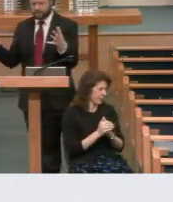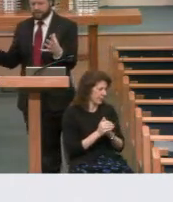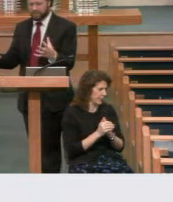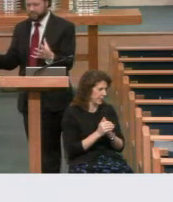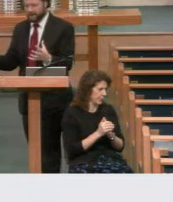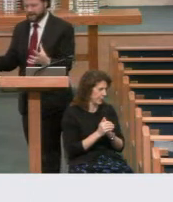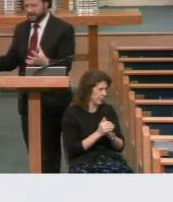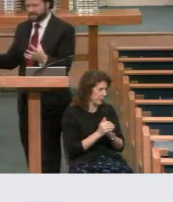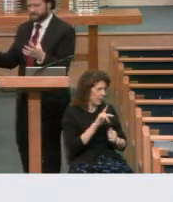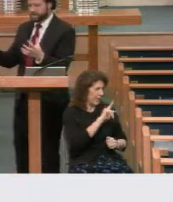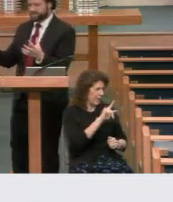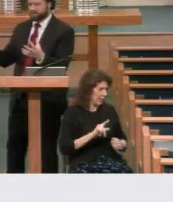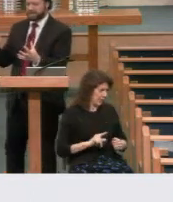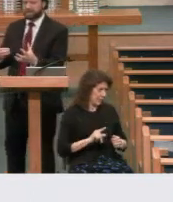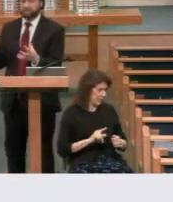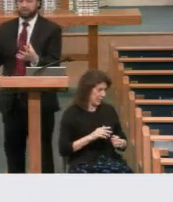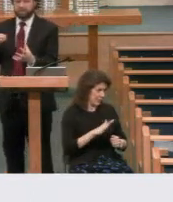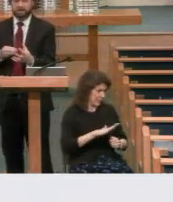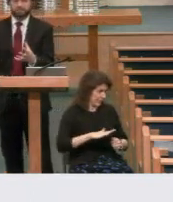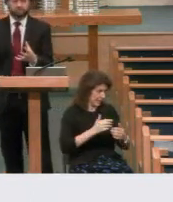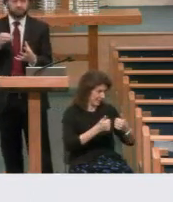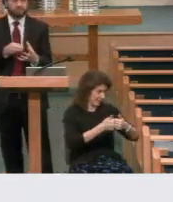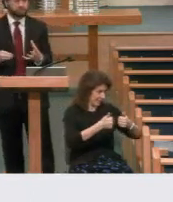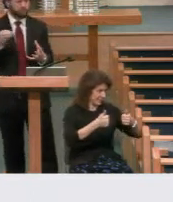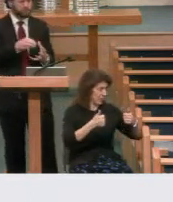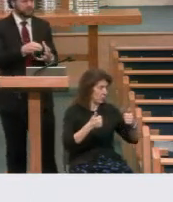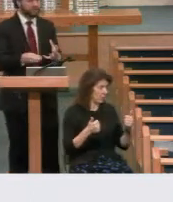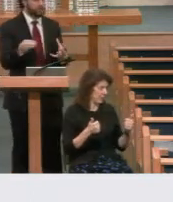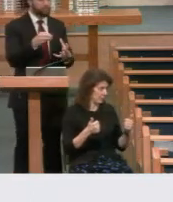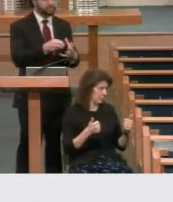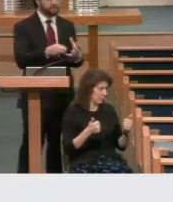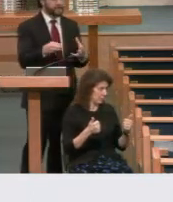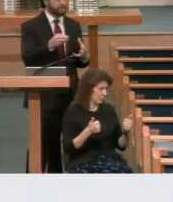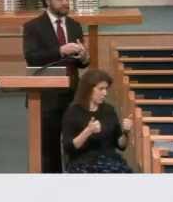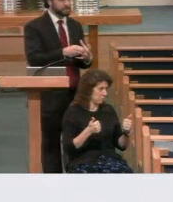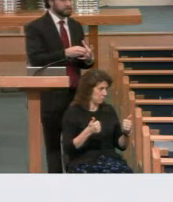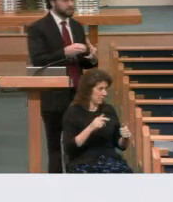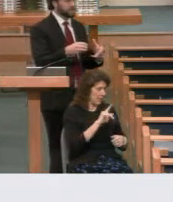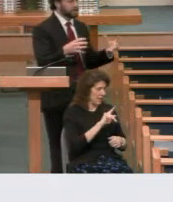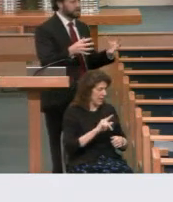then Jeroboam recognized that if the people keep going down to Jerusalem to worship, what's going to happen?